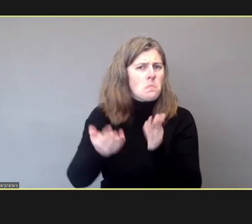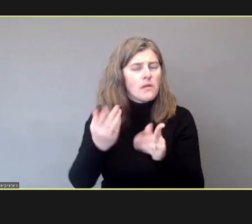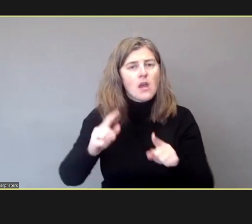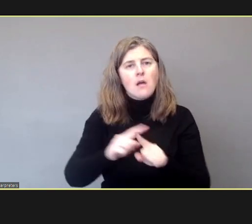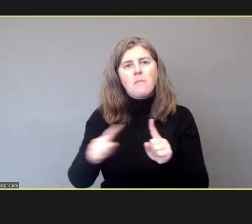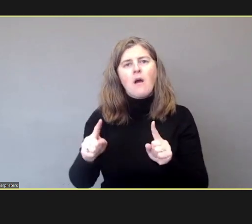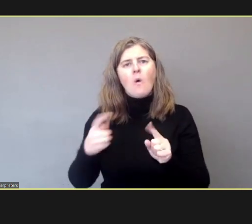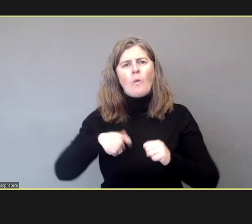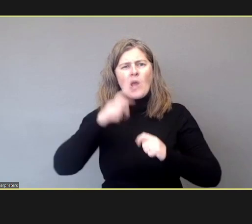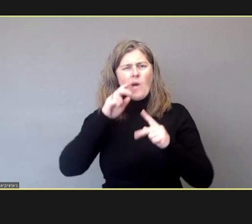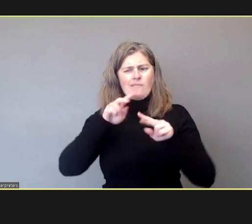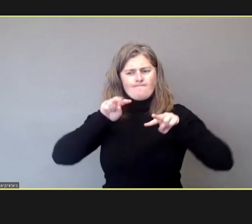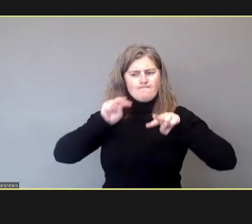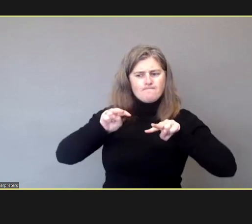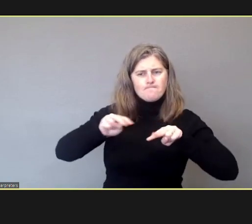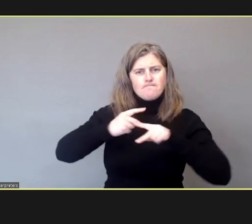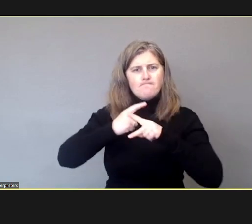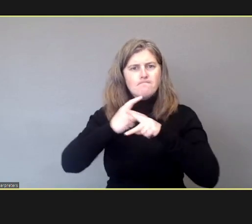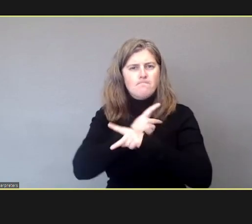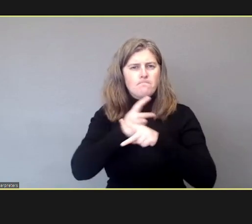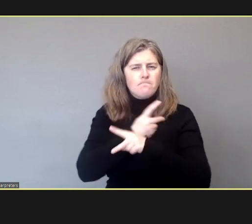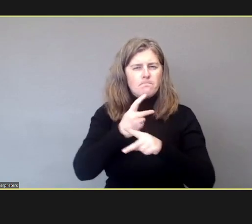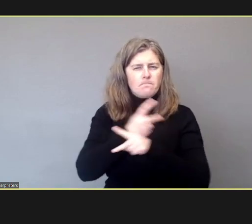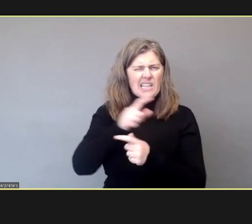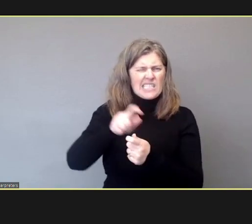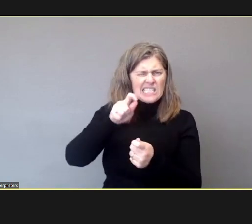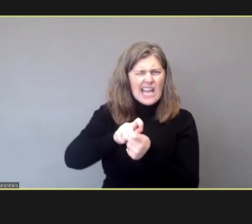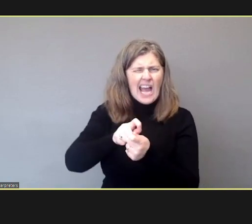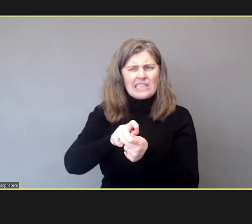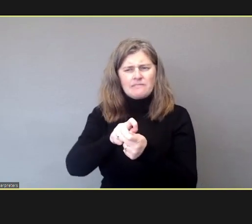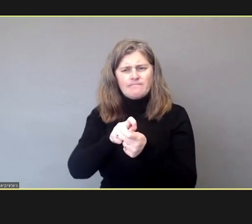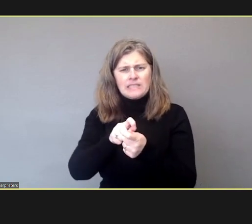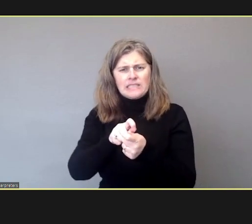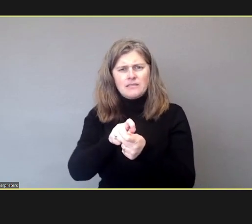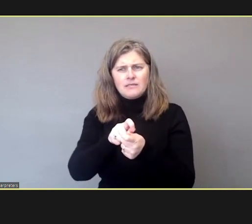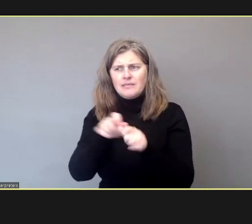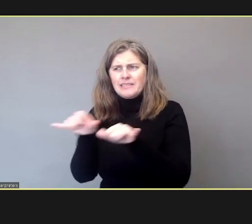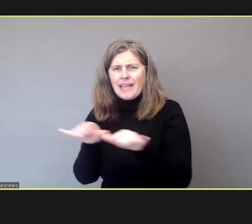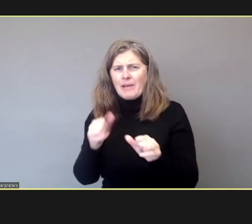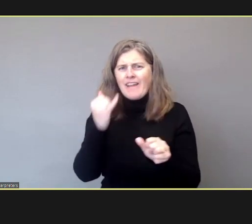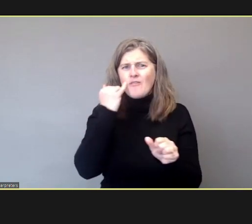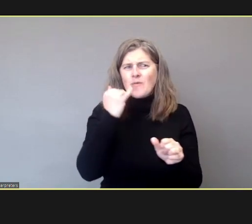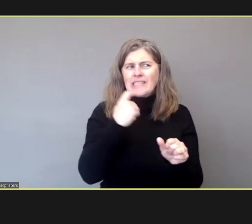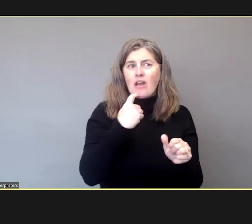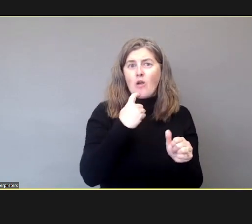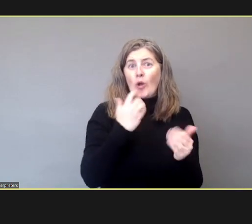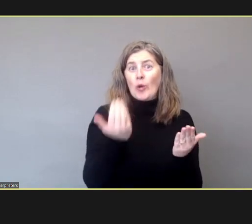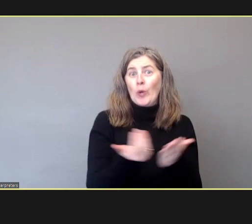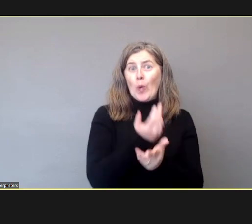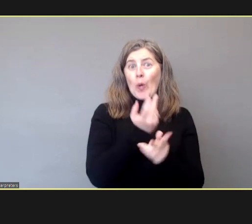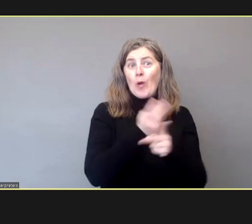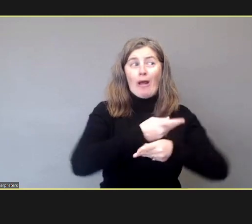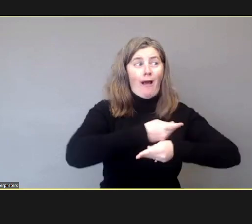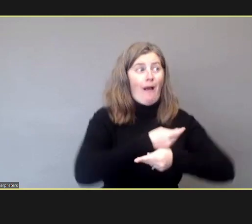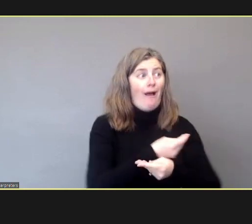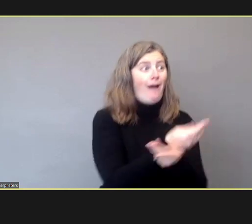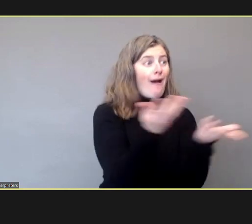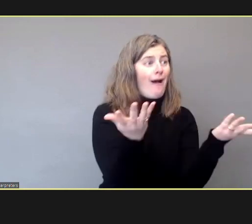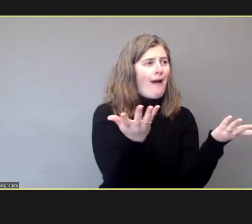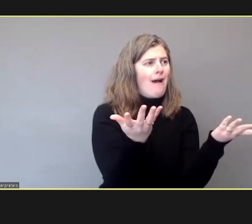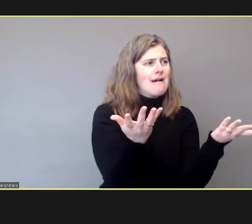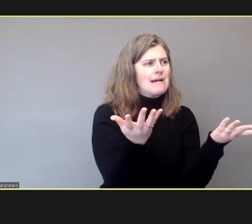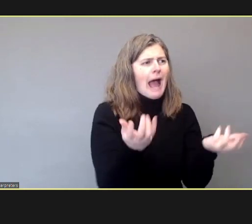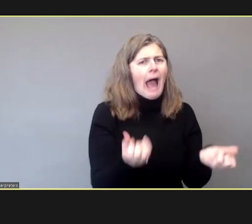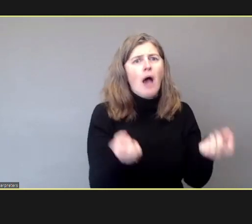those calculations. It's sort of exactly the same problem as when you introduce a new product in the market and you don't know what the demand